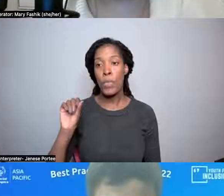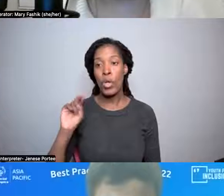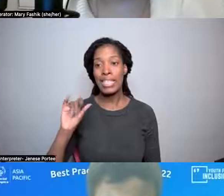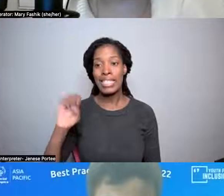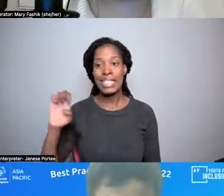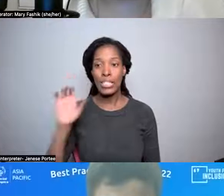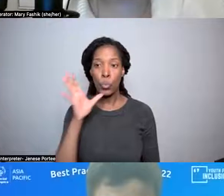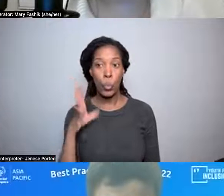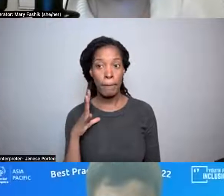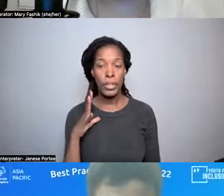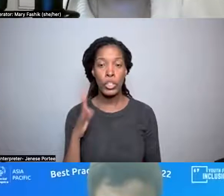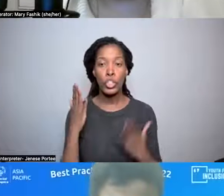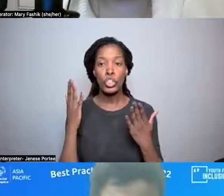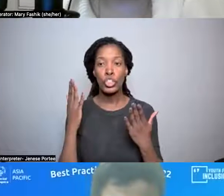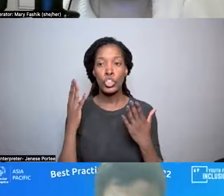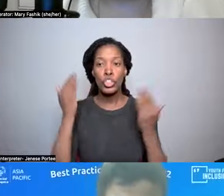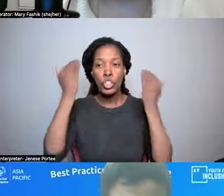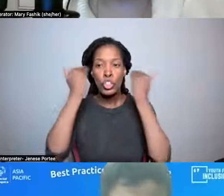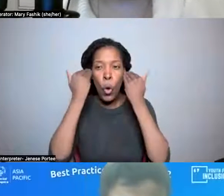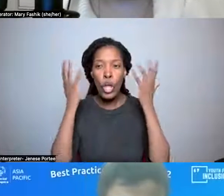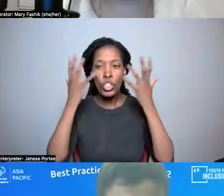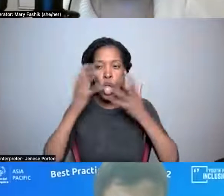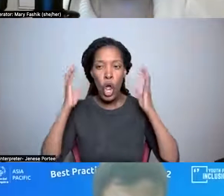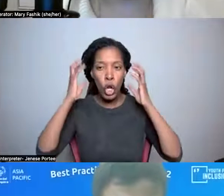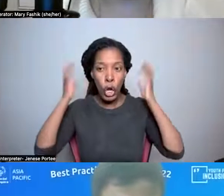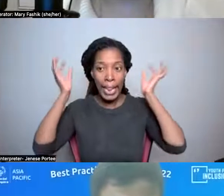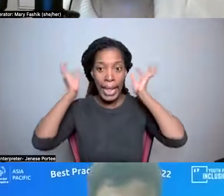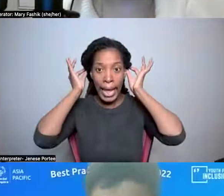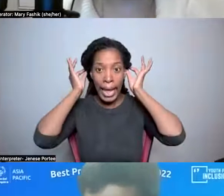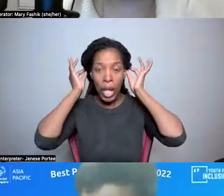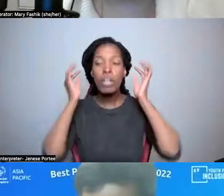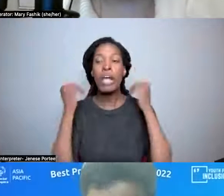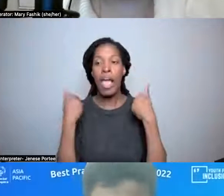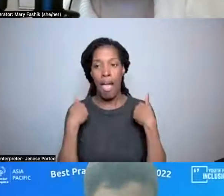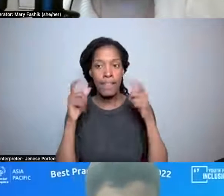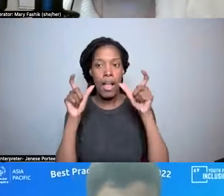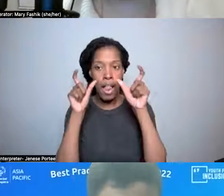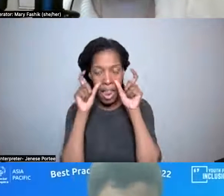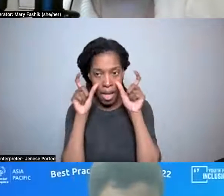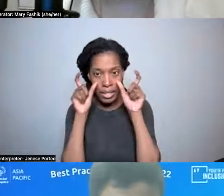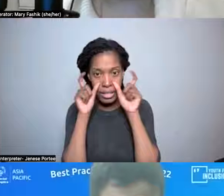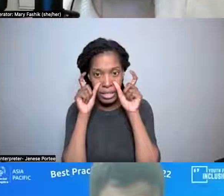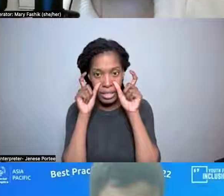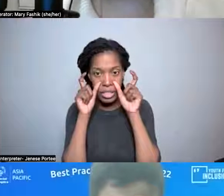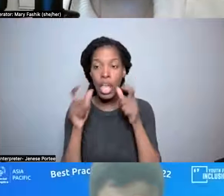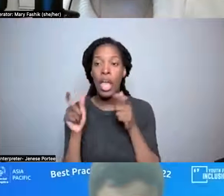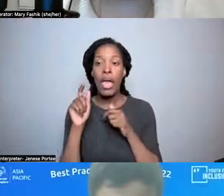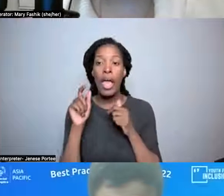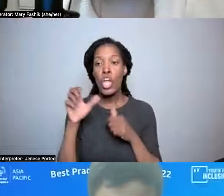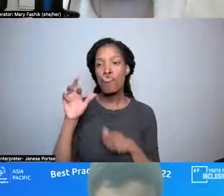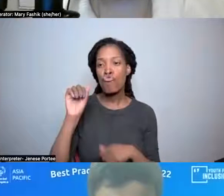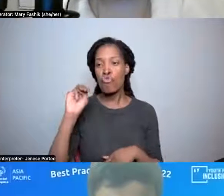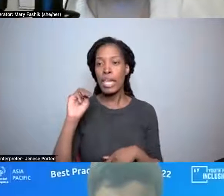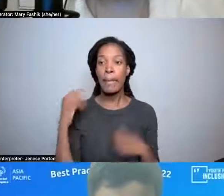with short, dark, curly hair. I am wearing glasses, a cream-colored